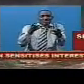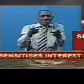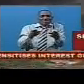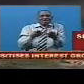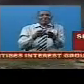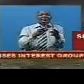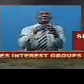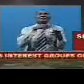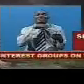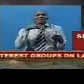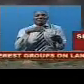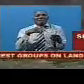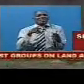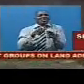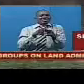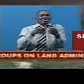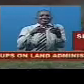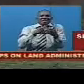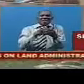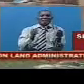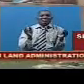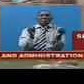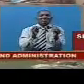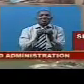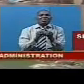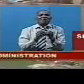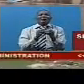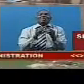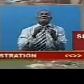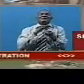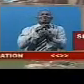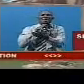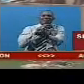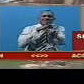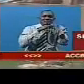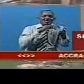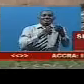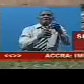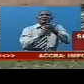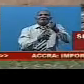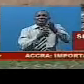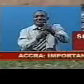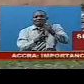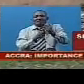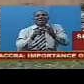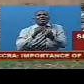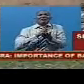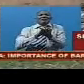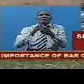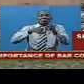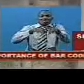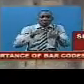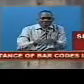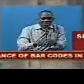the space for slaughtering is also surrounded by a dense population of squatters who dispose of their waste into the Odaw